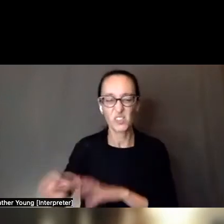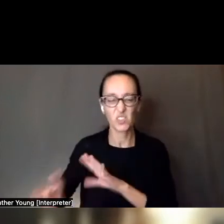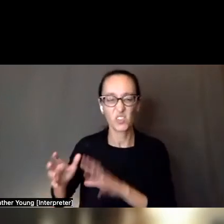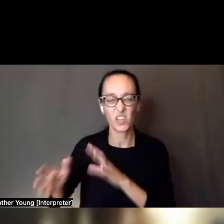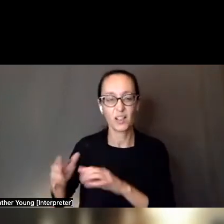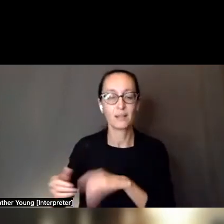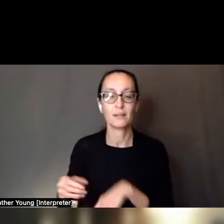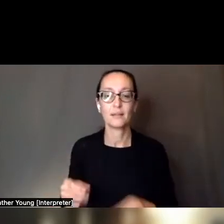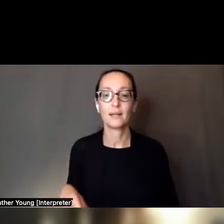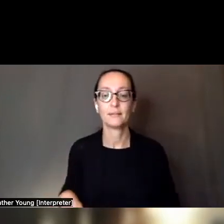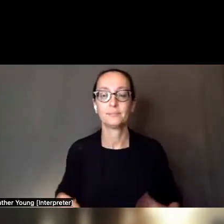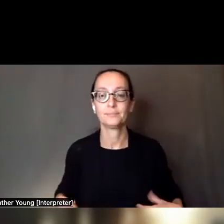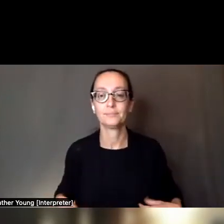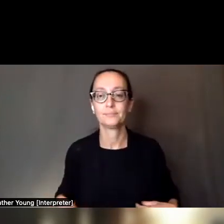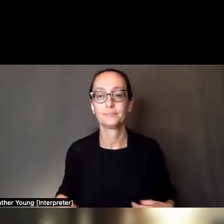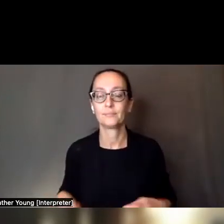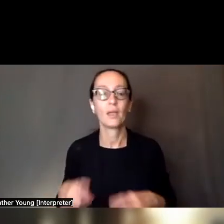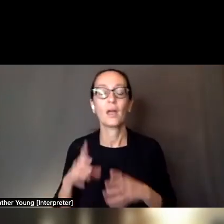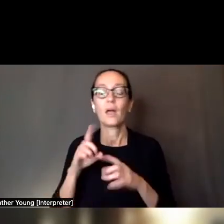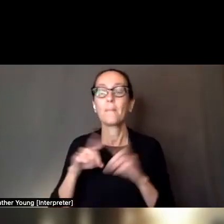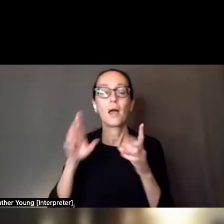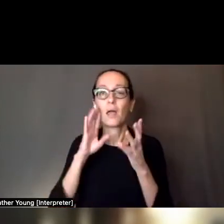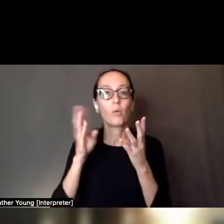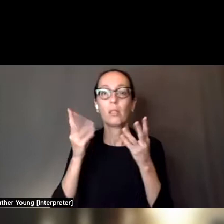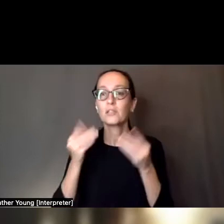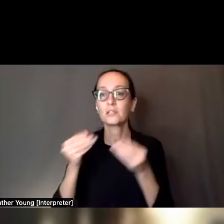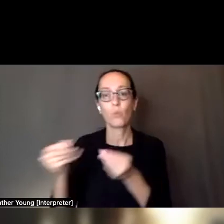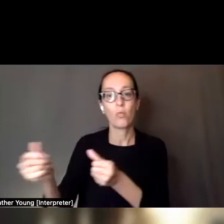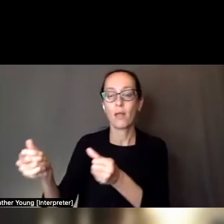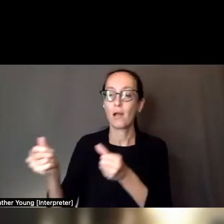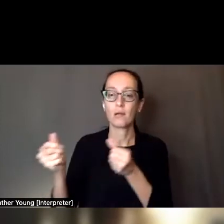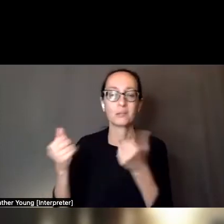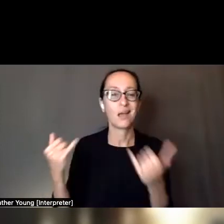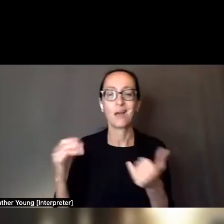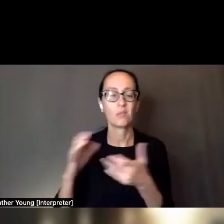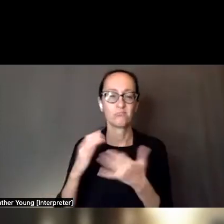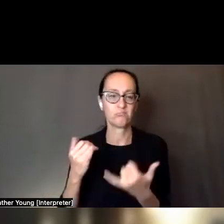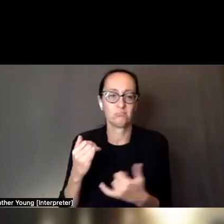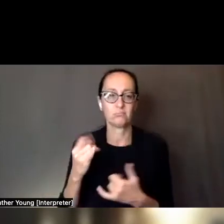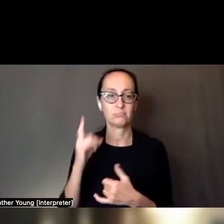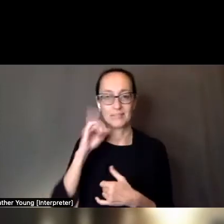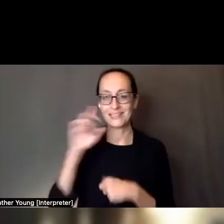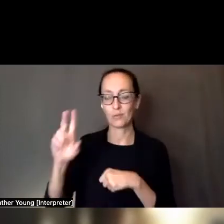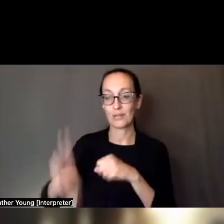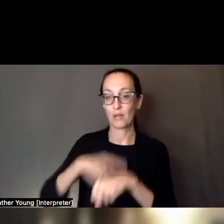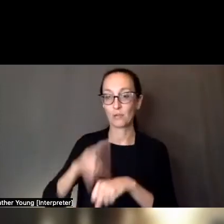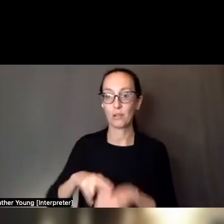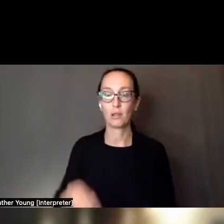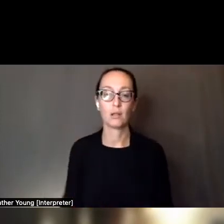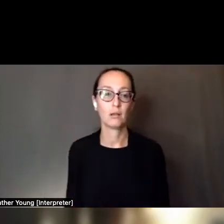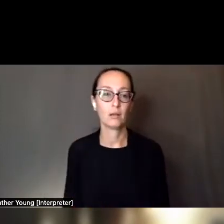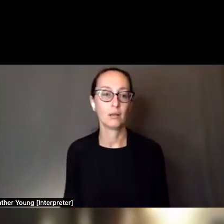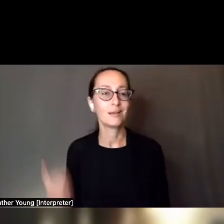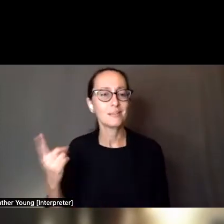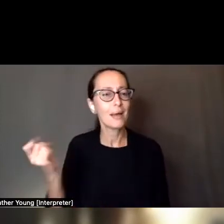but it all smooths out. And then over time, it sounds very natural. And some people say, I've heard that everything